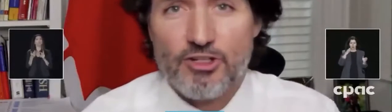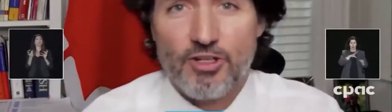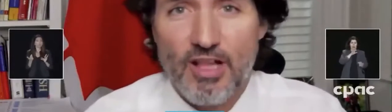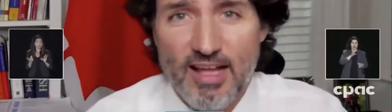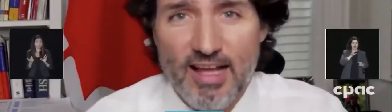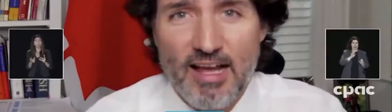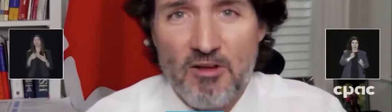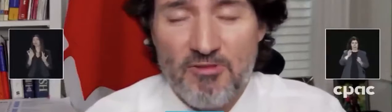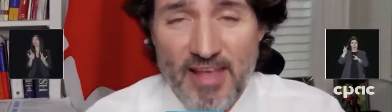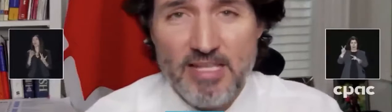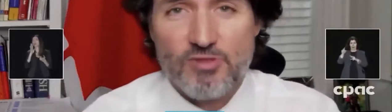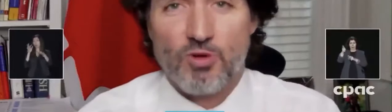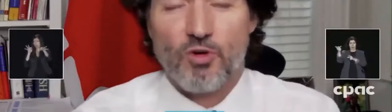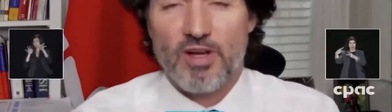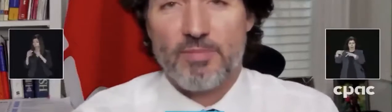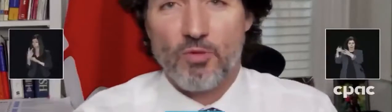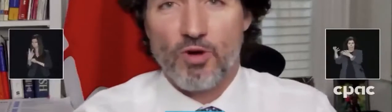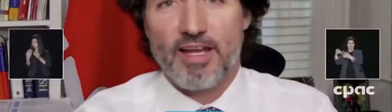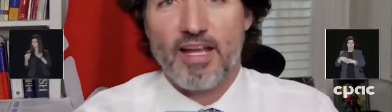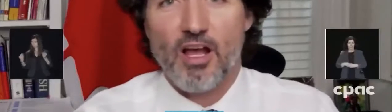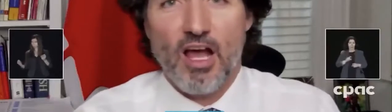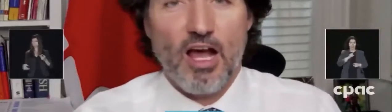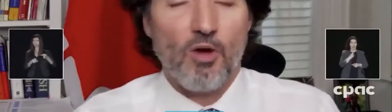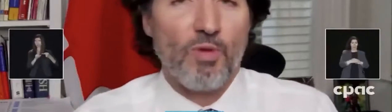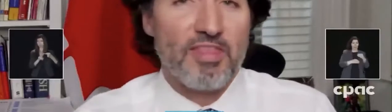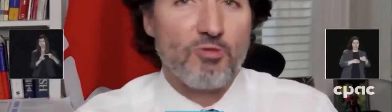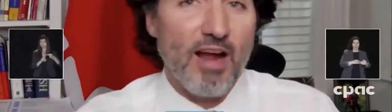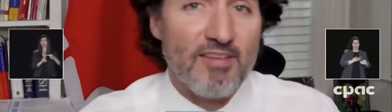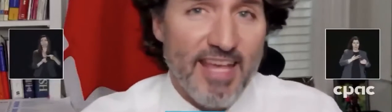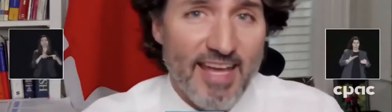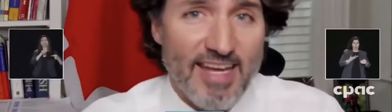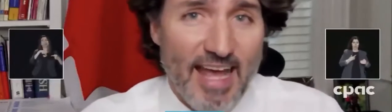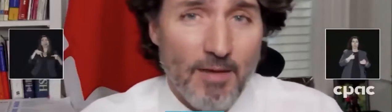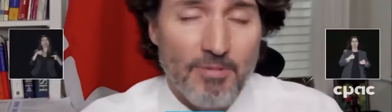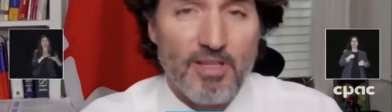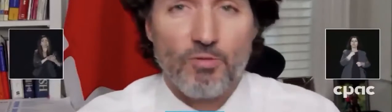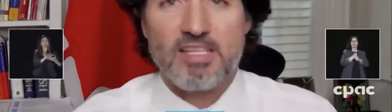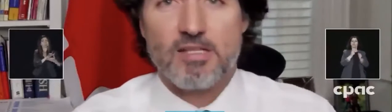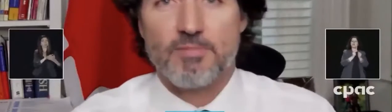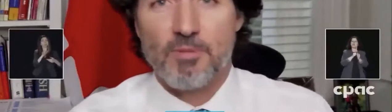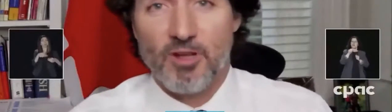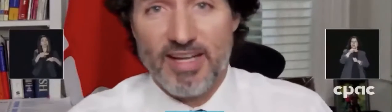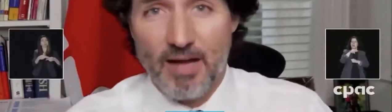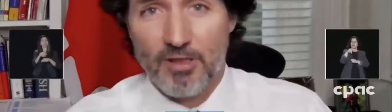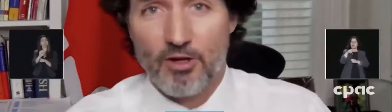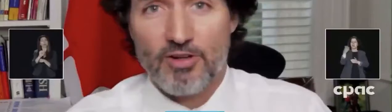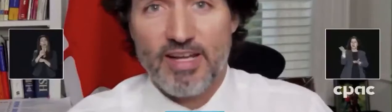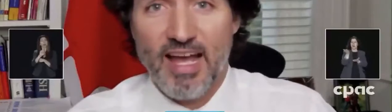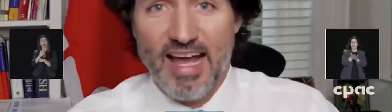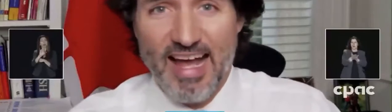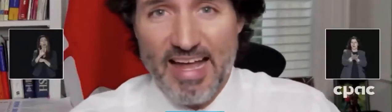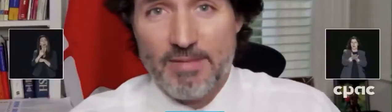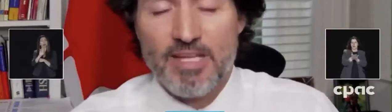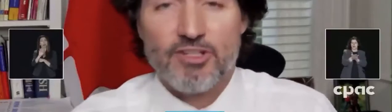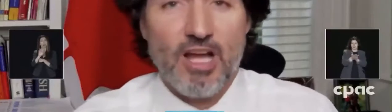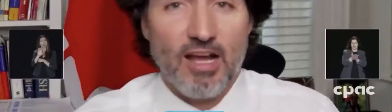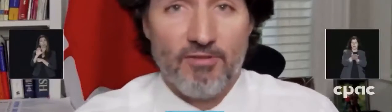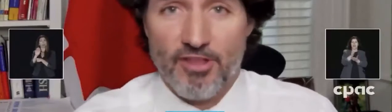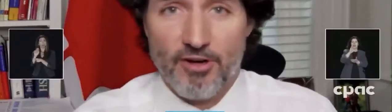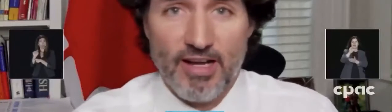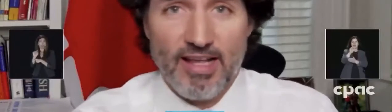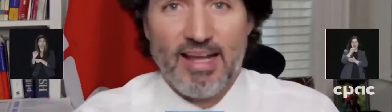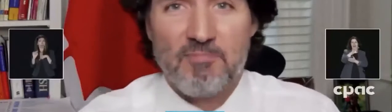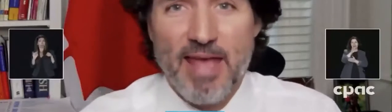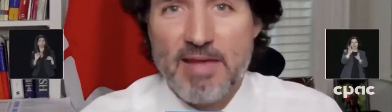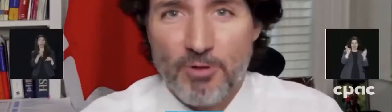the initial phase, we're going to be working with the ArriveCan app in ways that people can upload an image